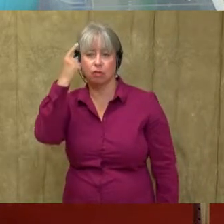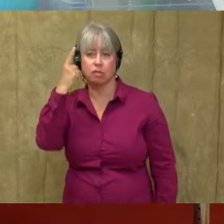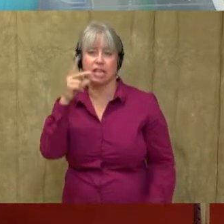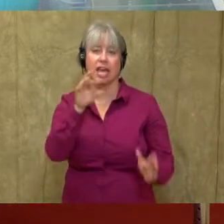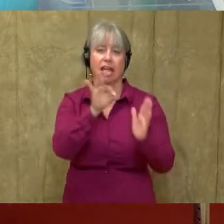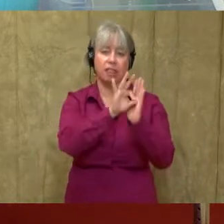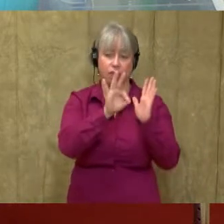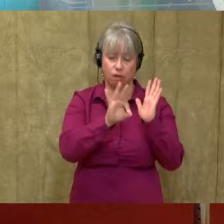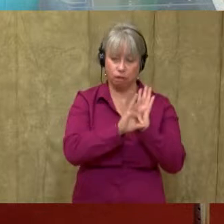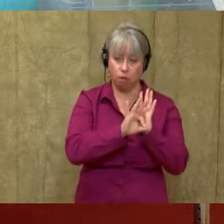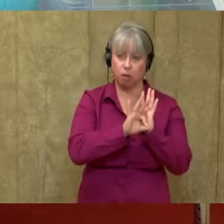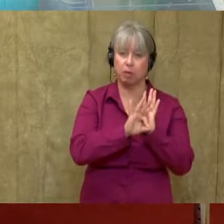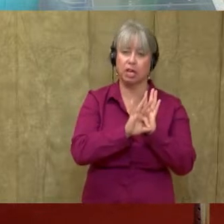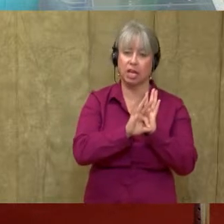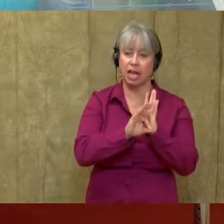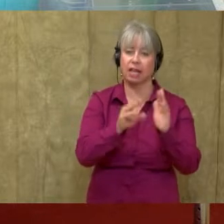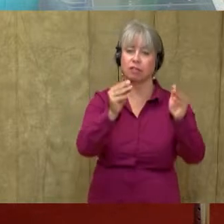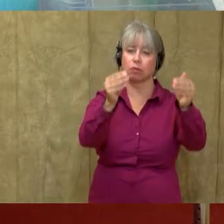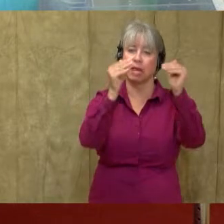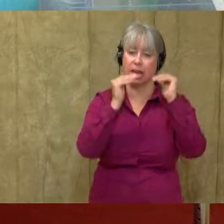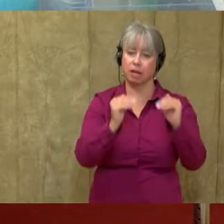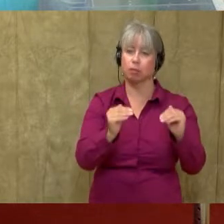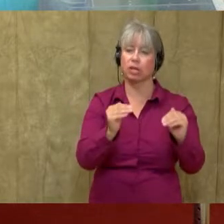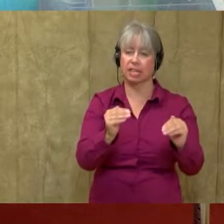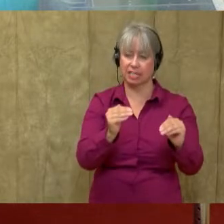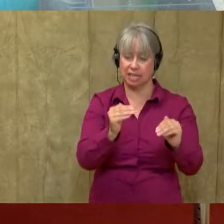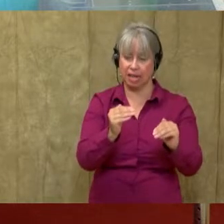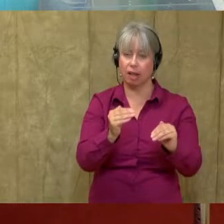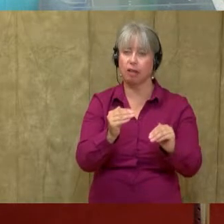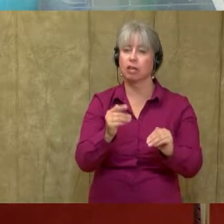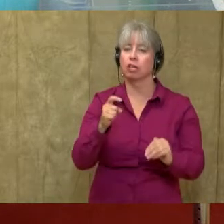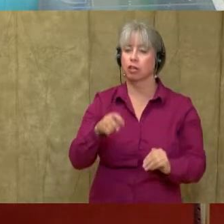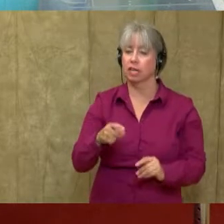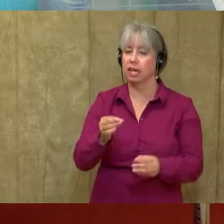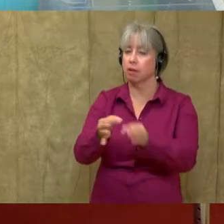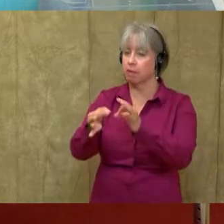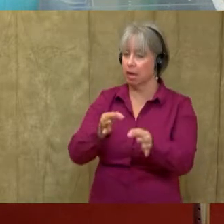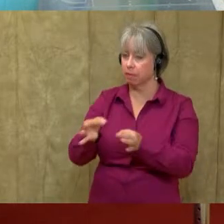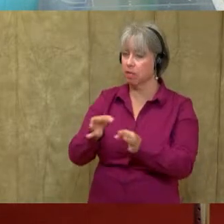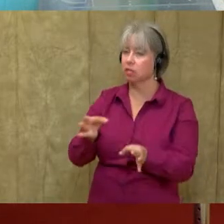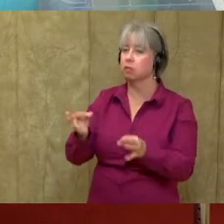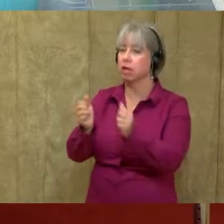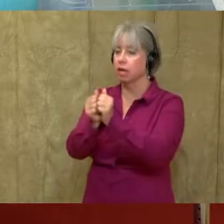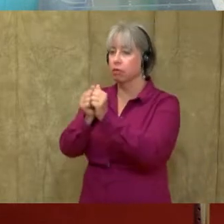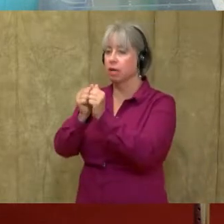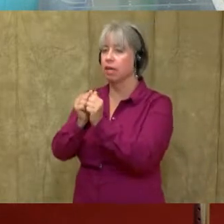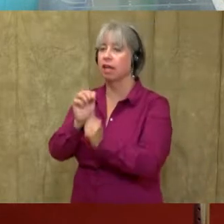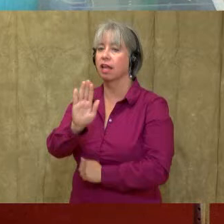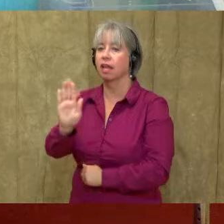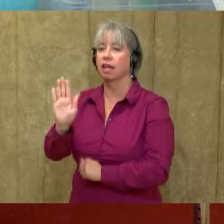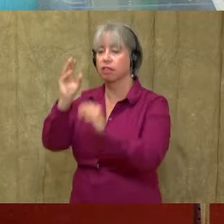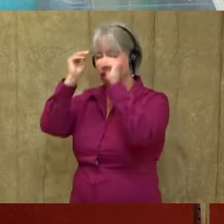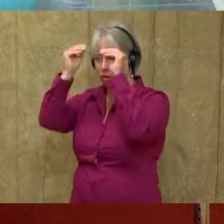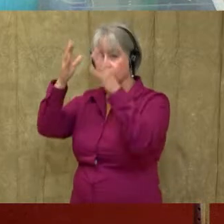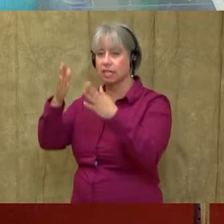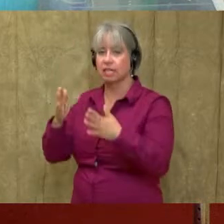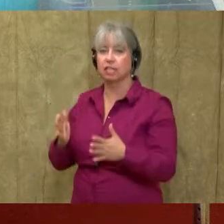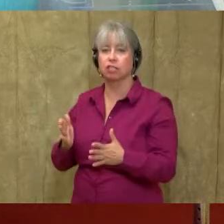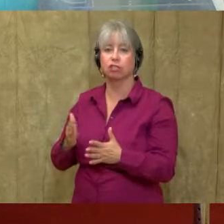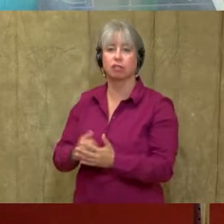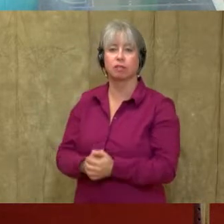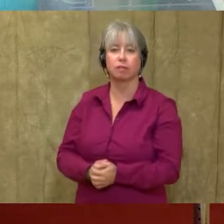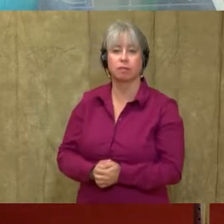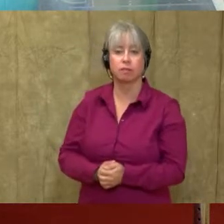if you can go down to another step, as long as you can communicate that to your teacher. So you know that 4 times 3.14